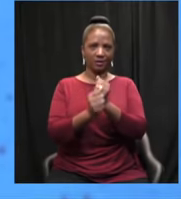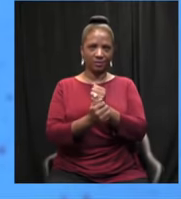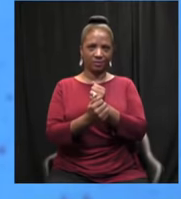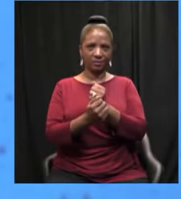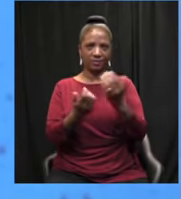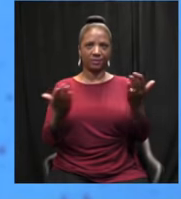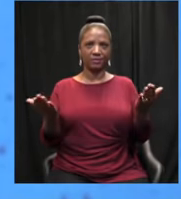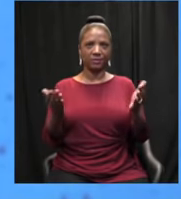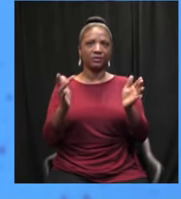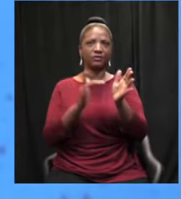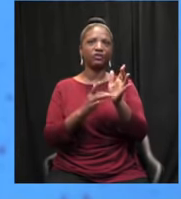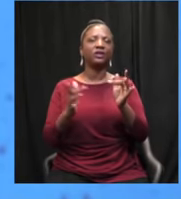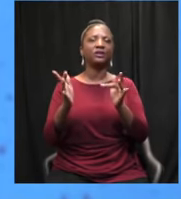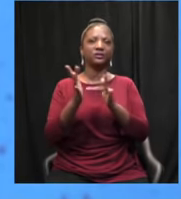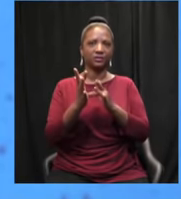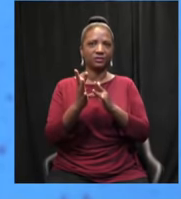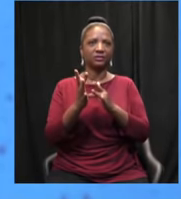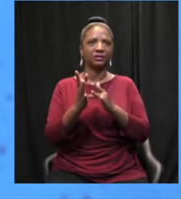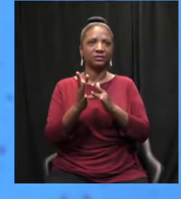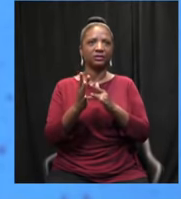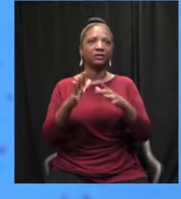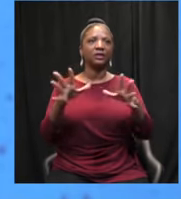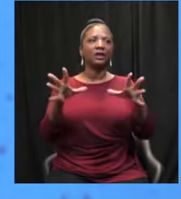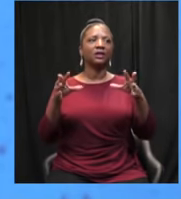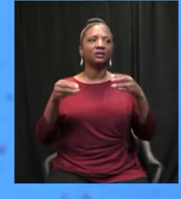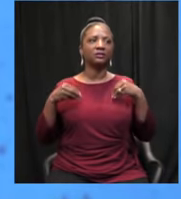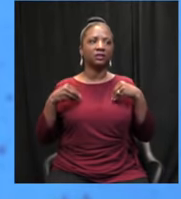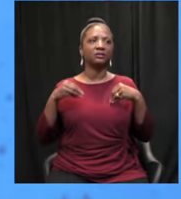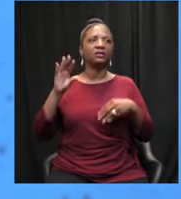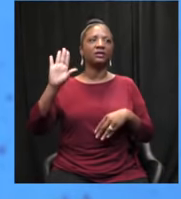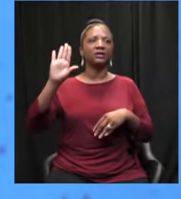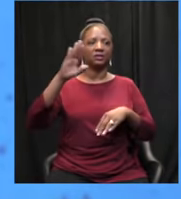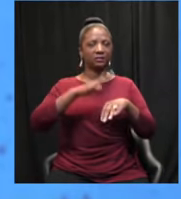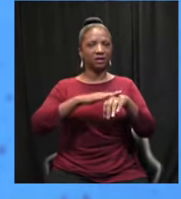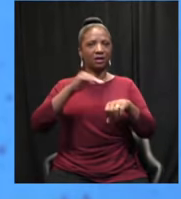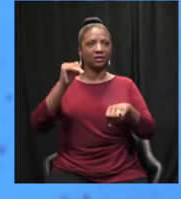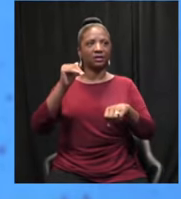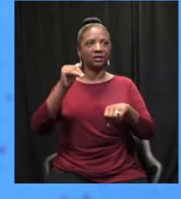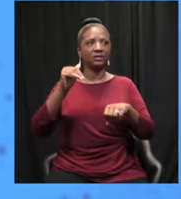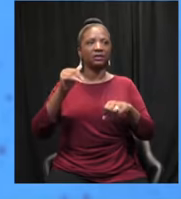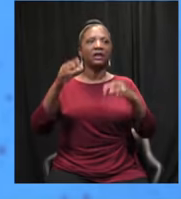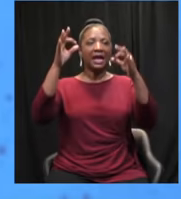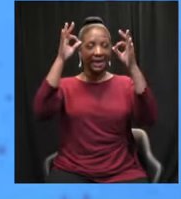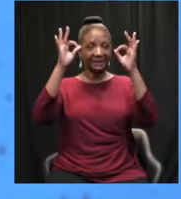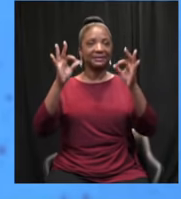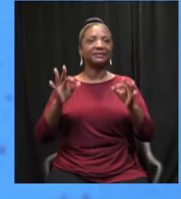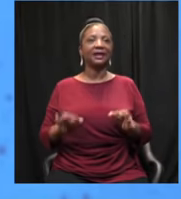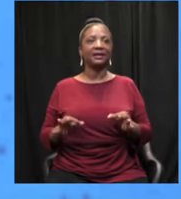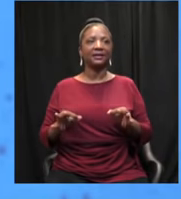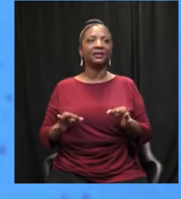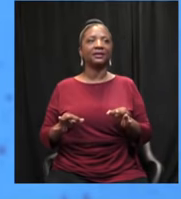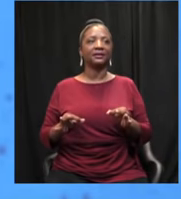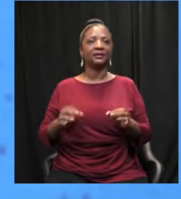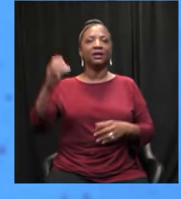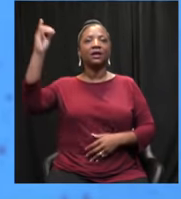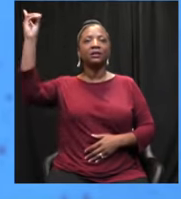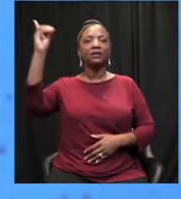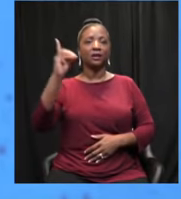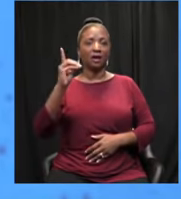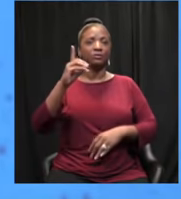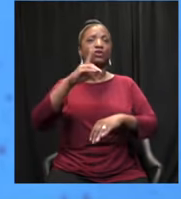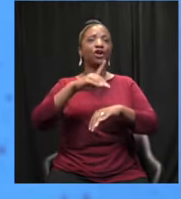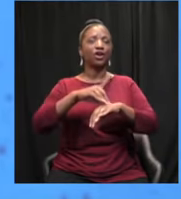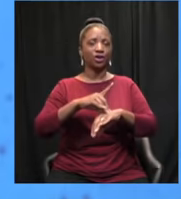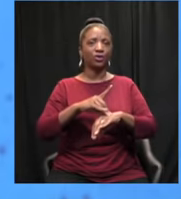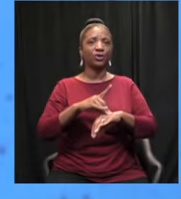Jesus accepted assignment and he chose to come to earth. Isaiah 7 and